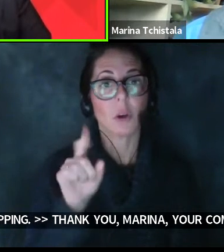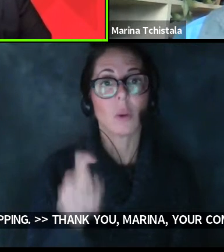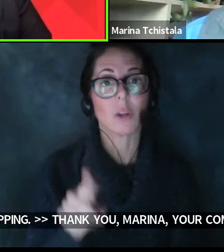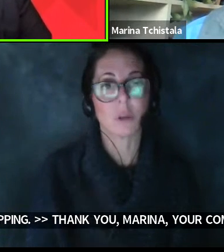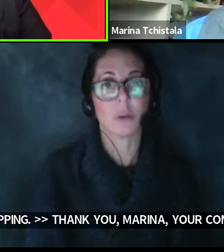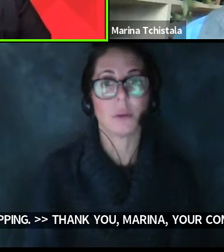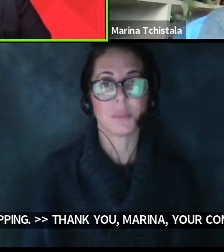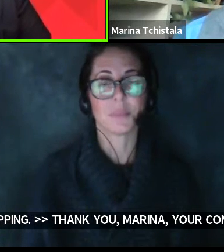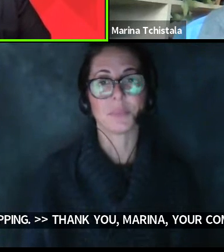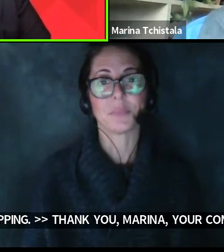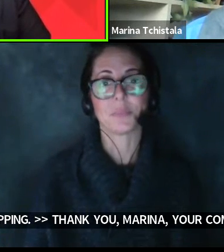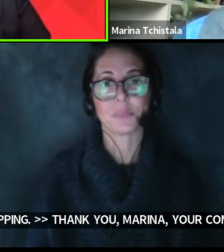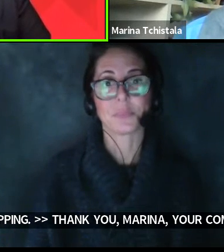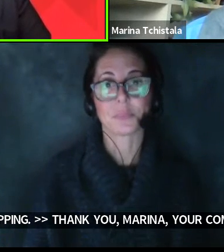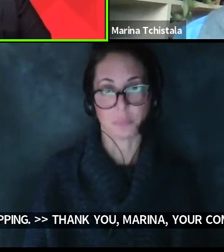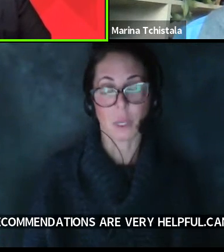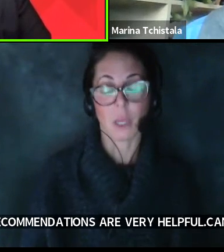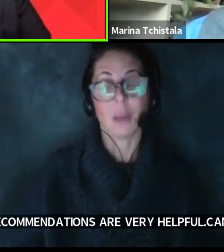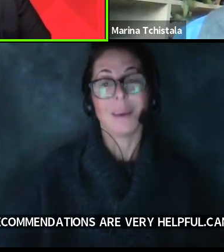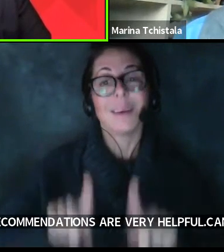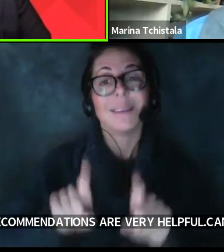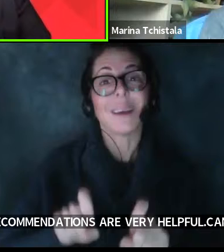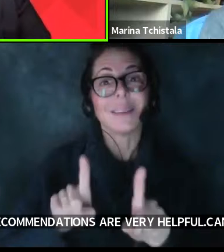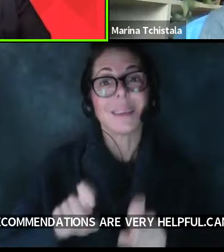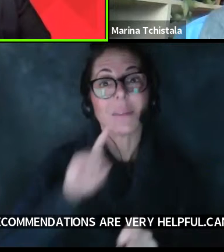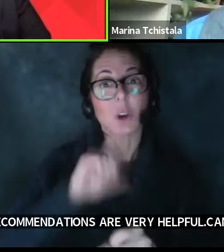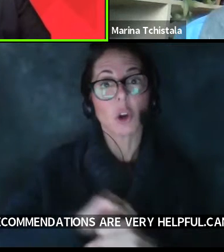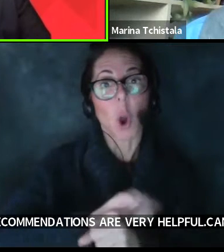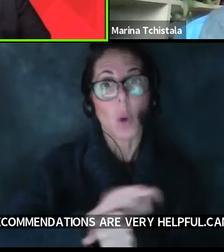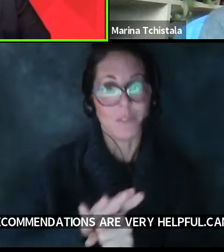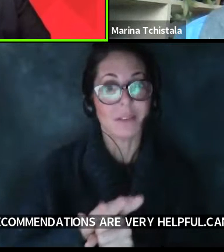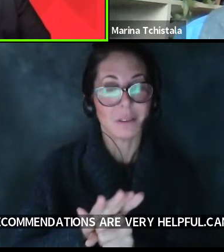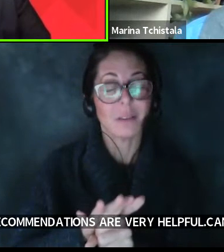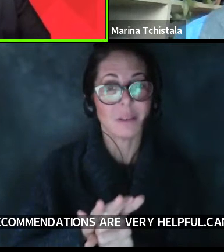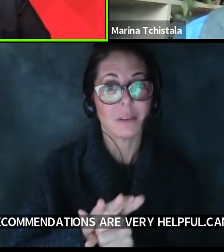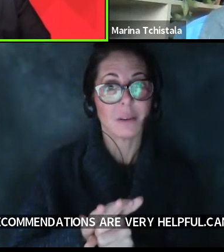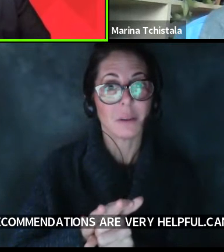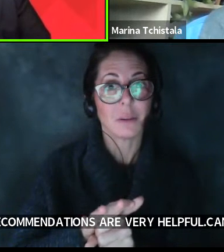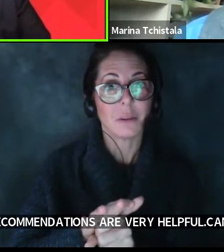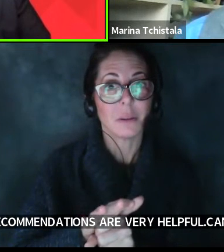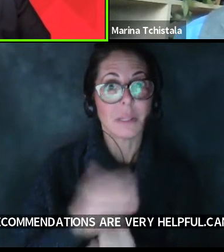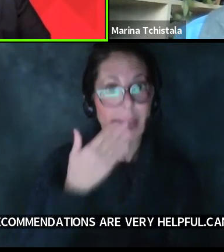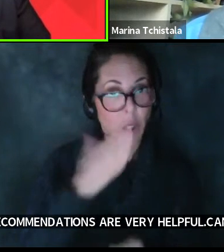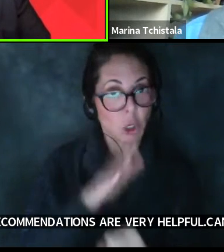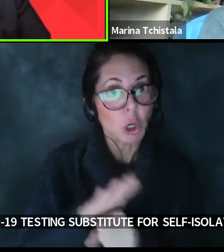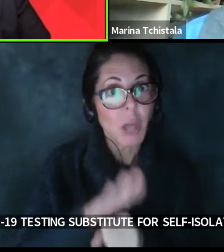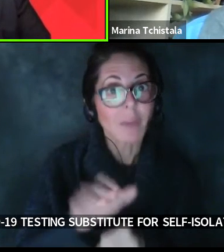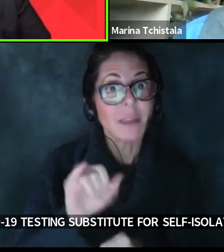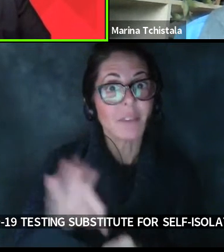substitute for self-isolation after returning to Canada from overseas?